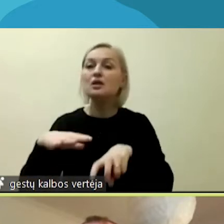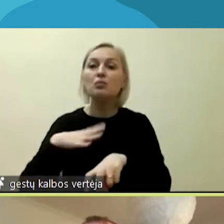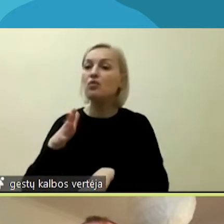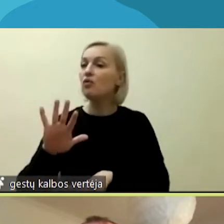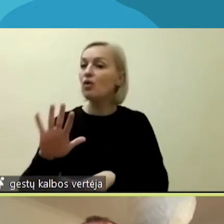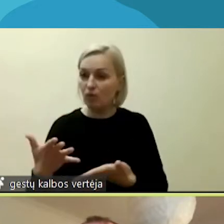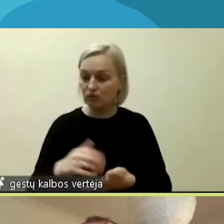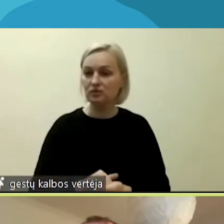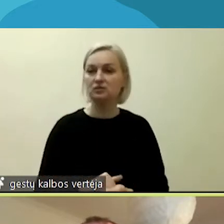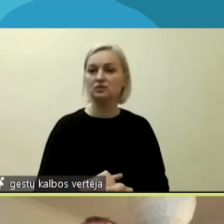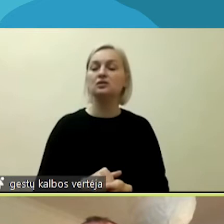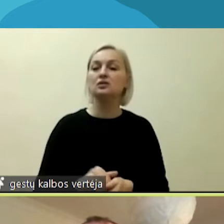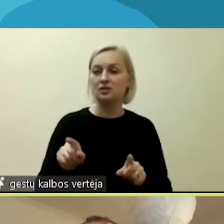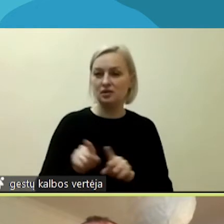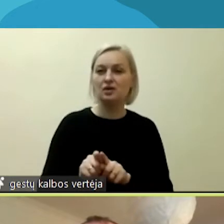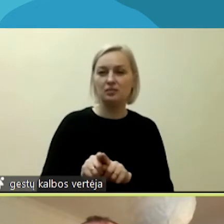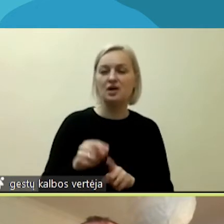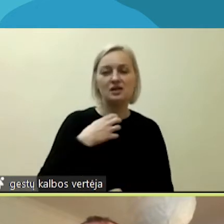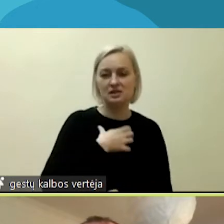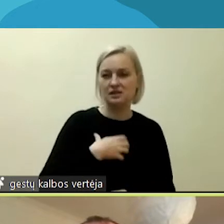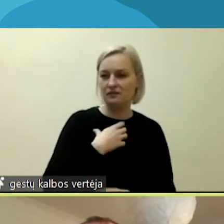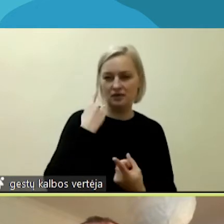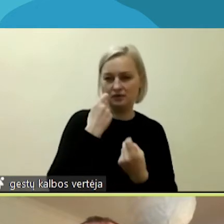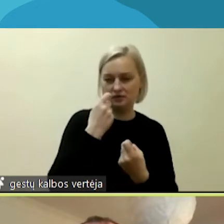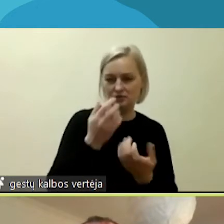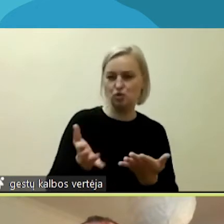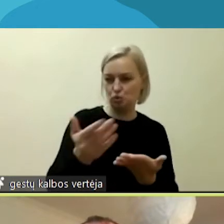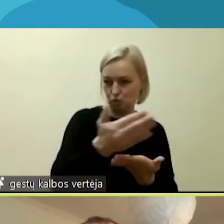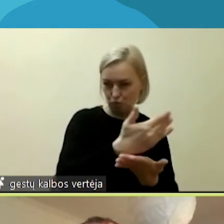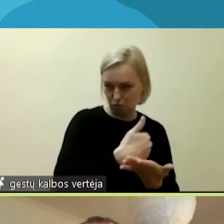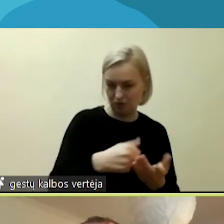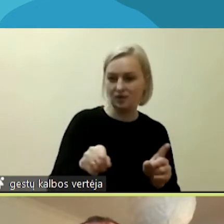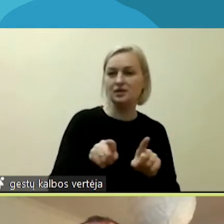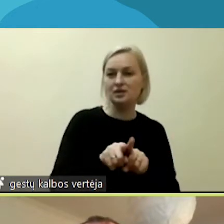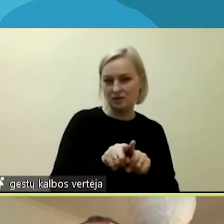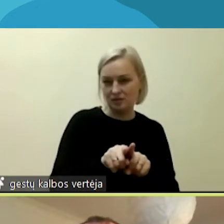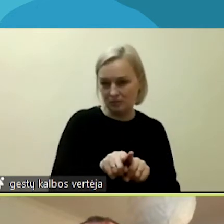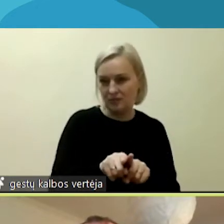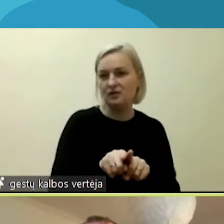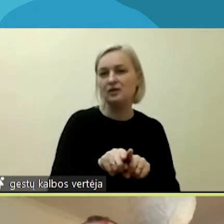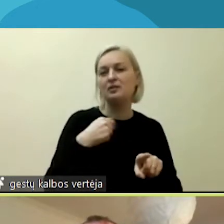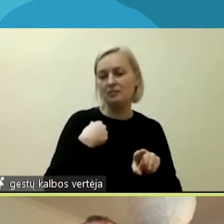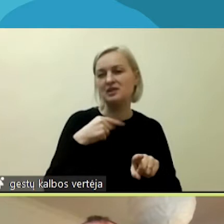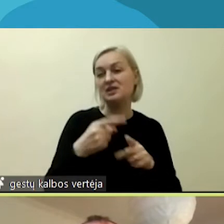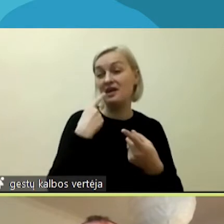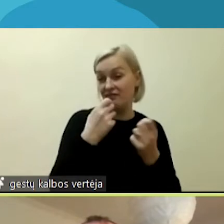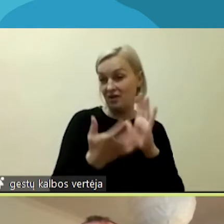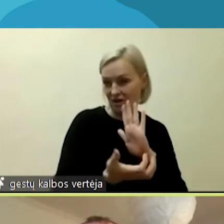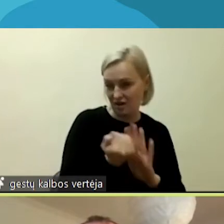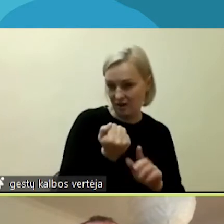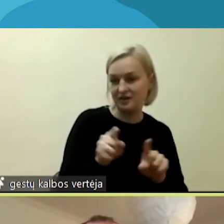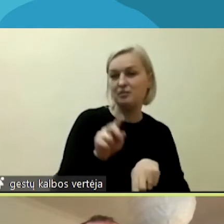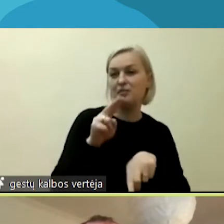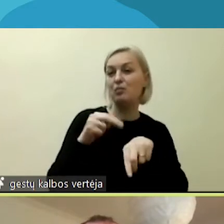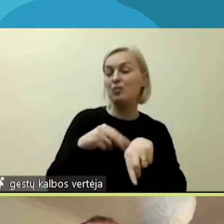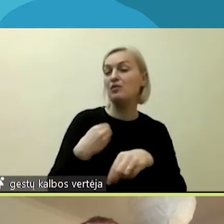that we have been able to use time and again in our submissions to the police, to the policing authorities, to government, to really get